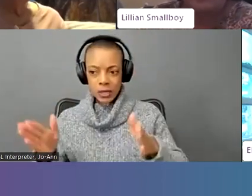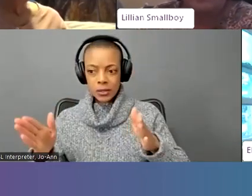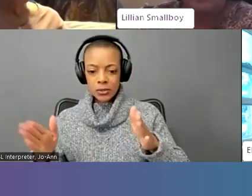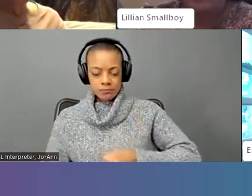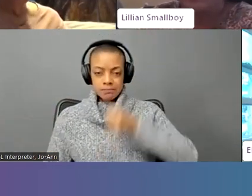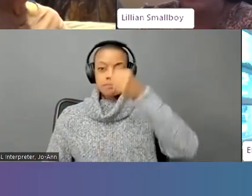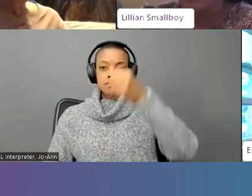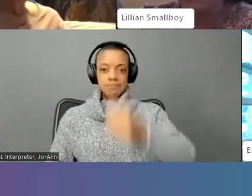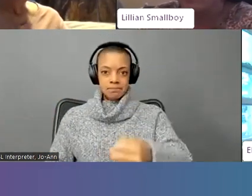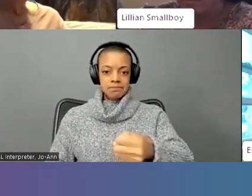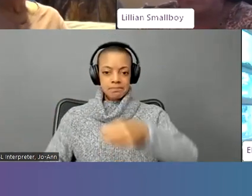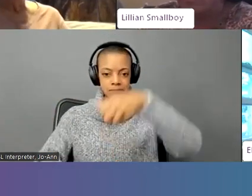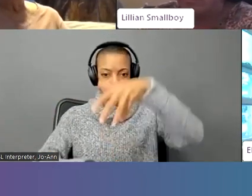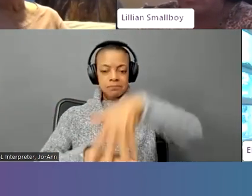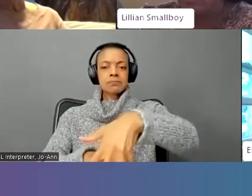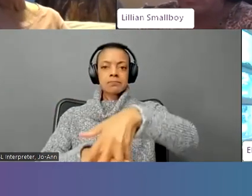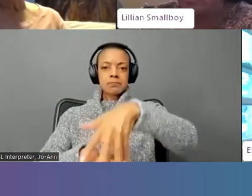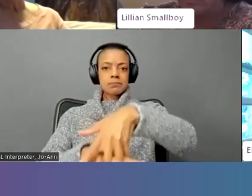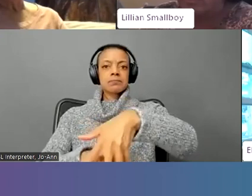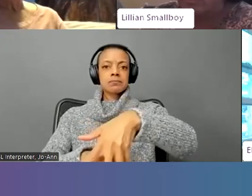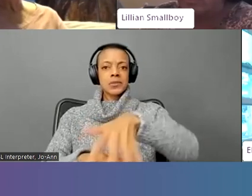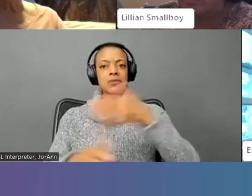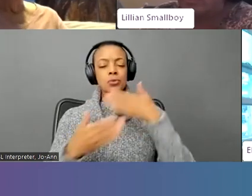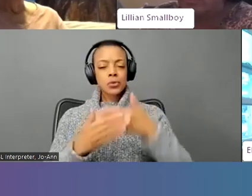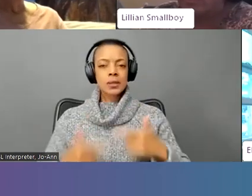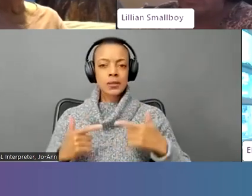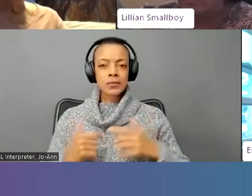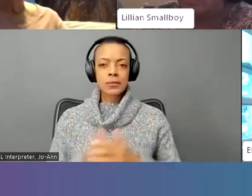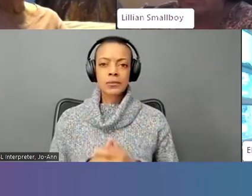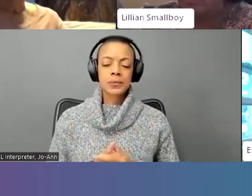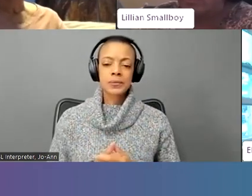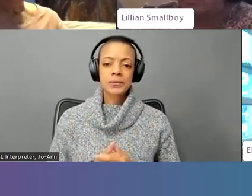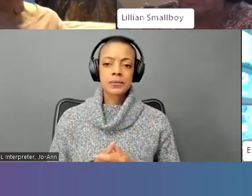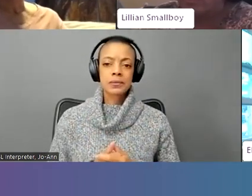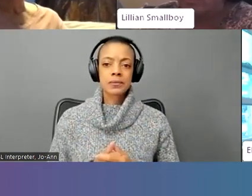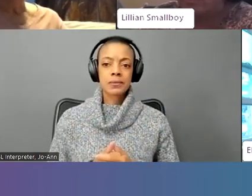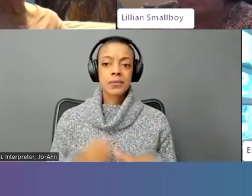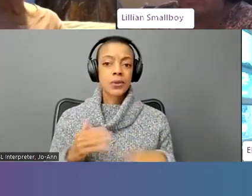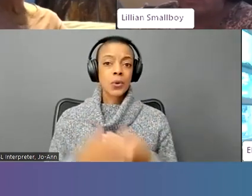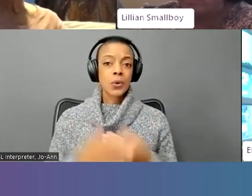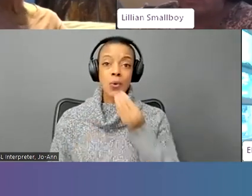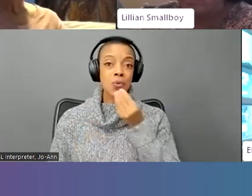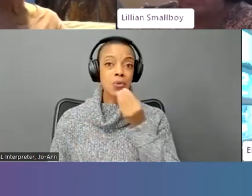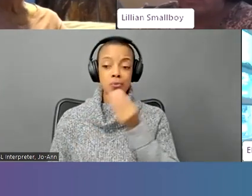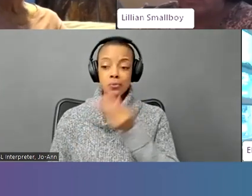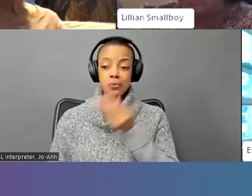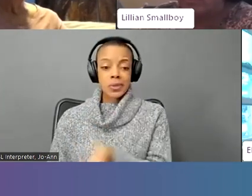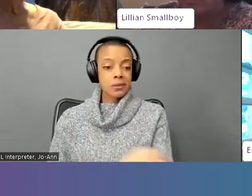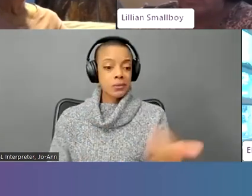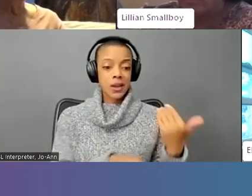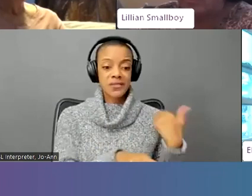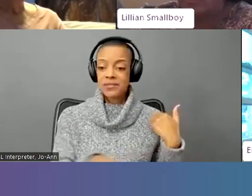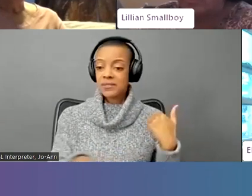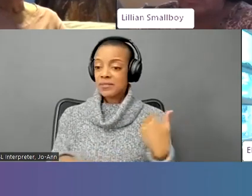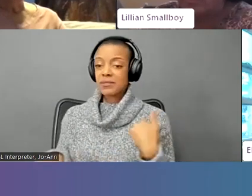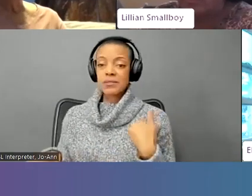would have a good life. You know, the foods are all there that we take into our bodies as different nations of